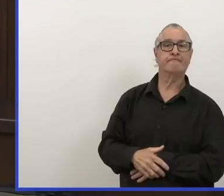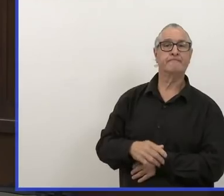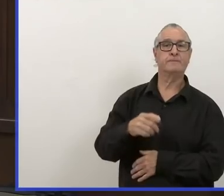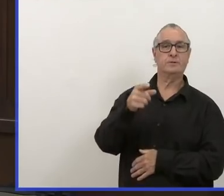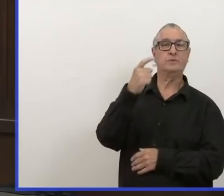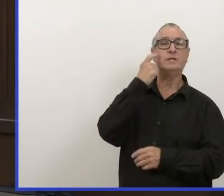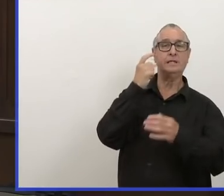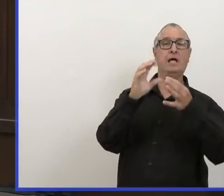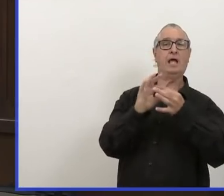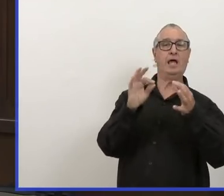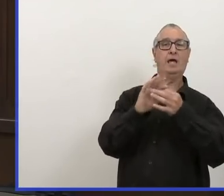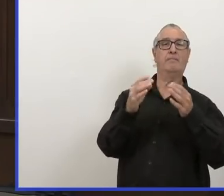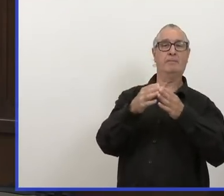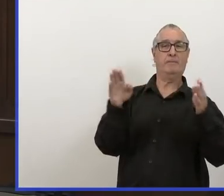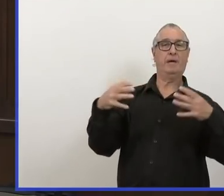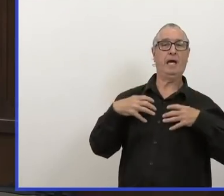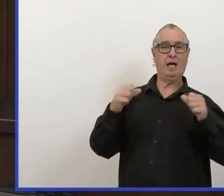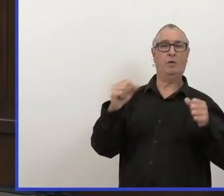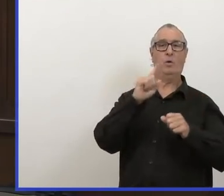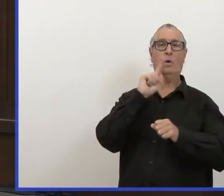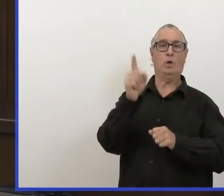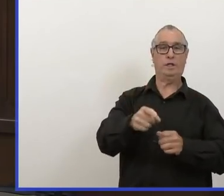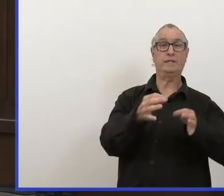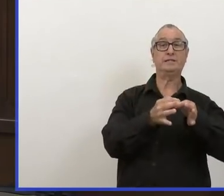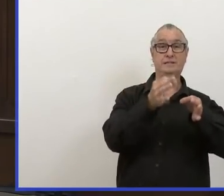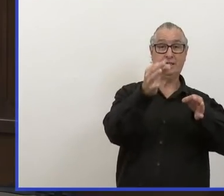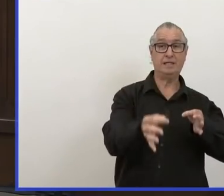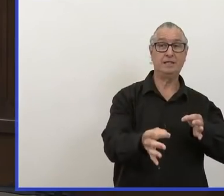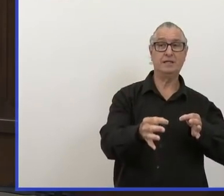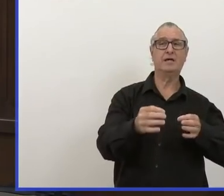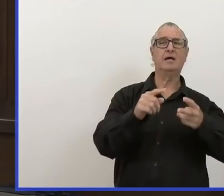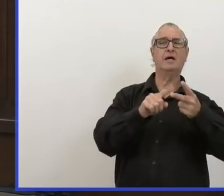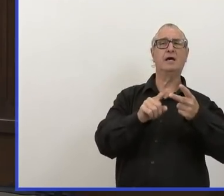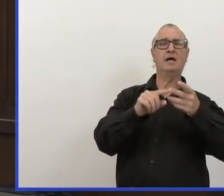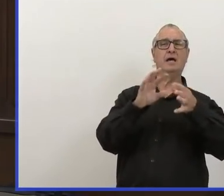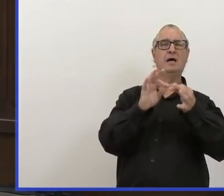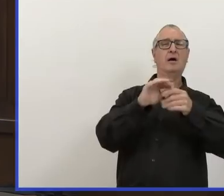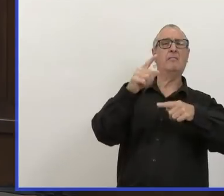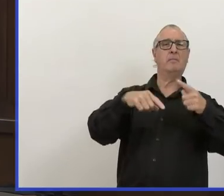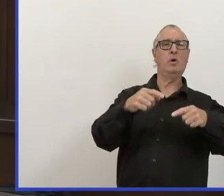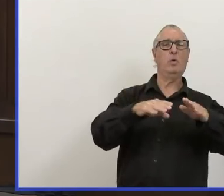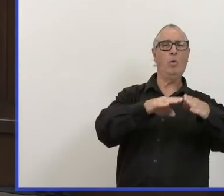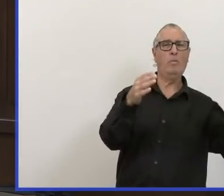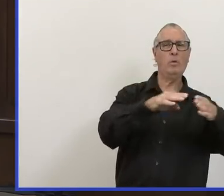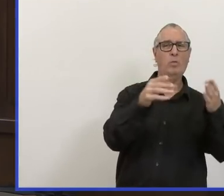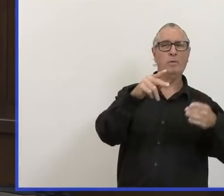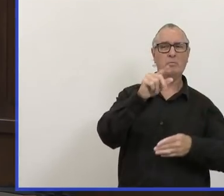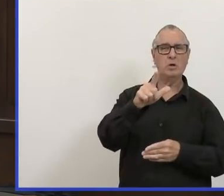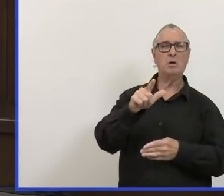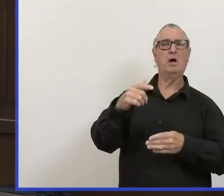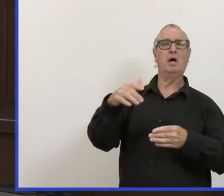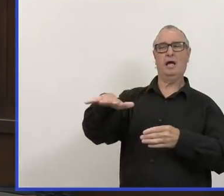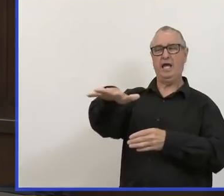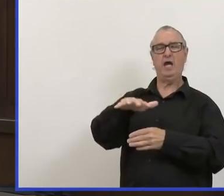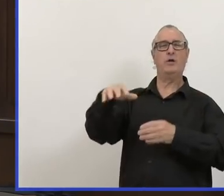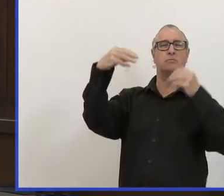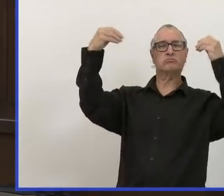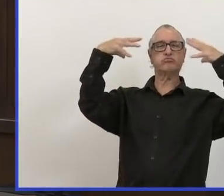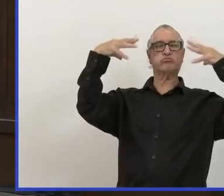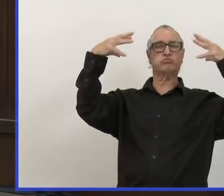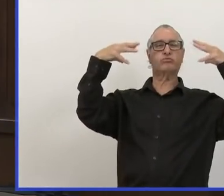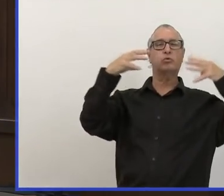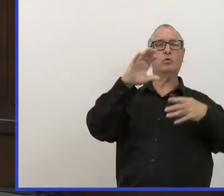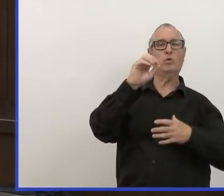of the cooling centers and splash pads and so on? I'm thinking, if you don't have some kind